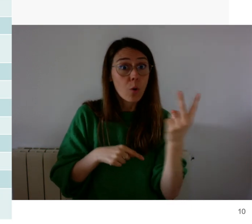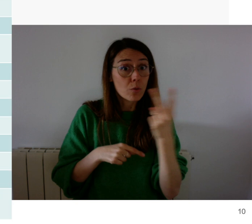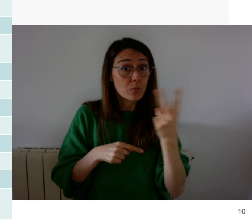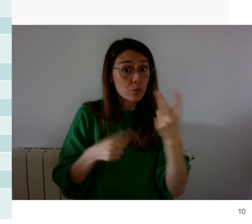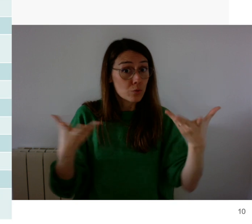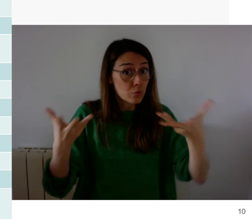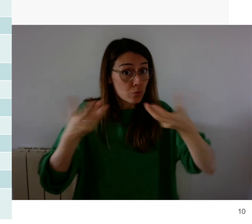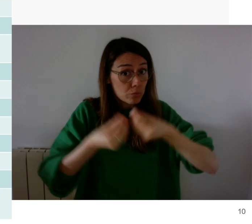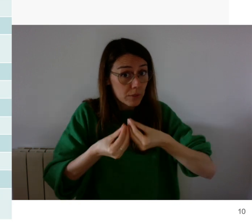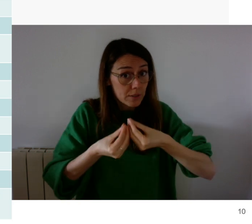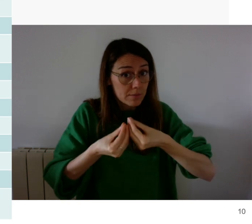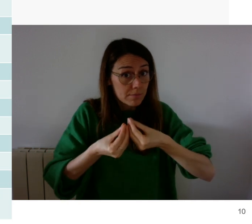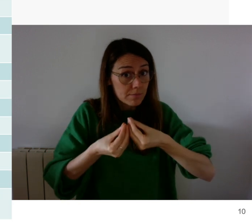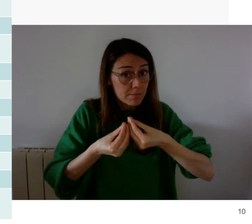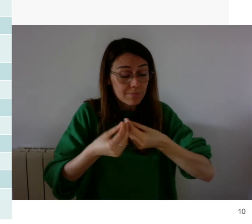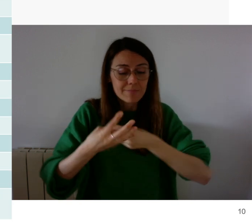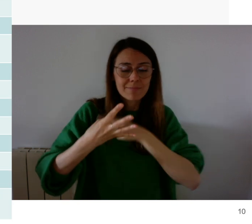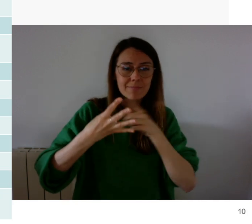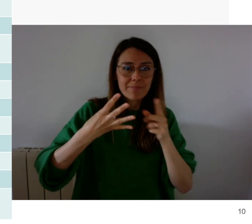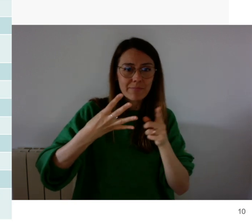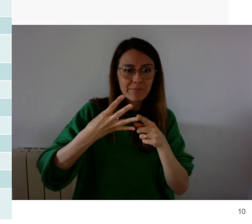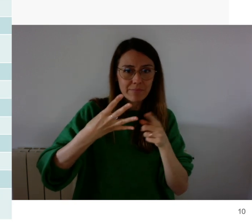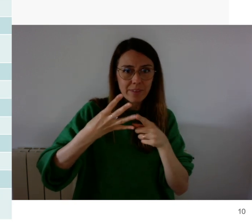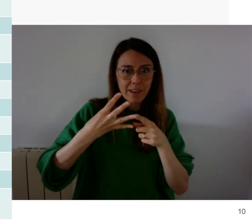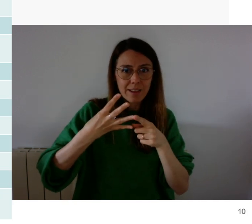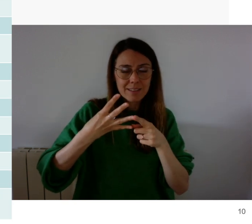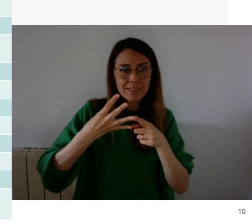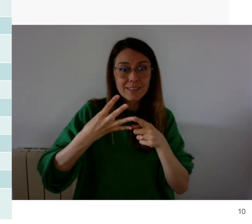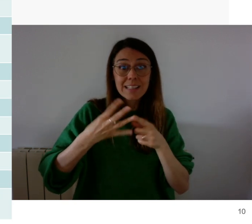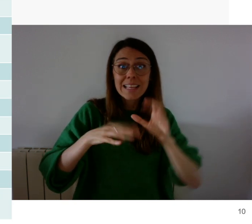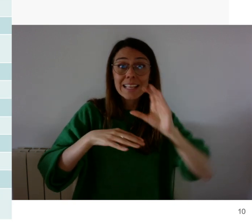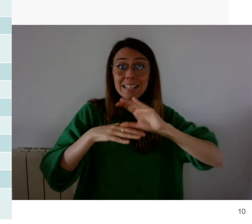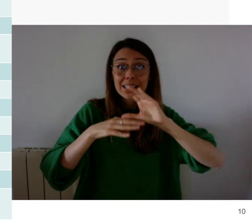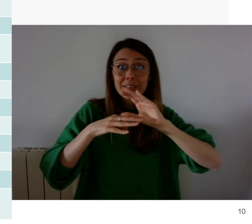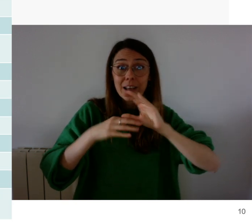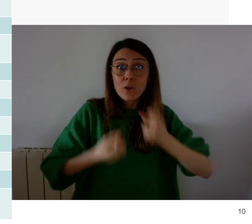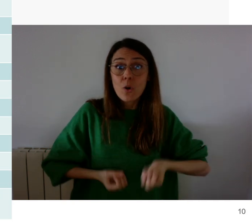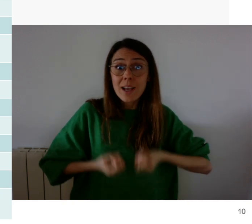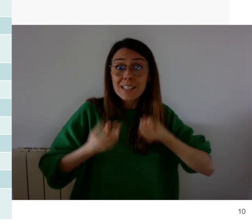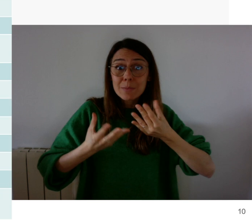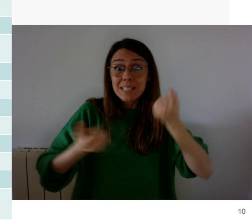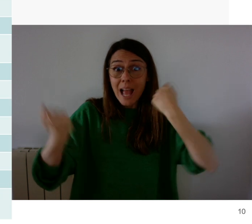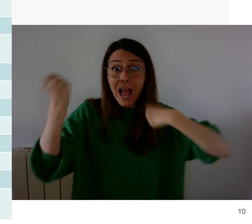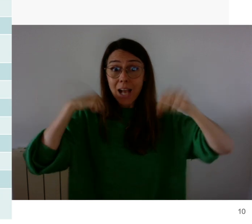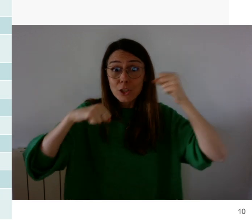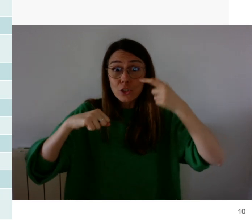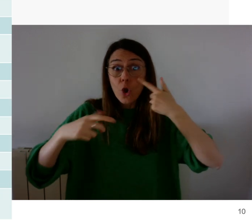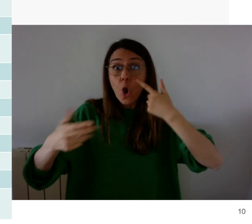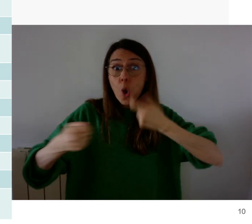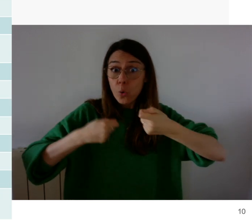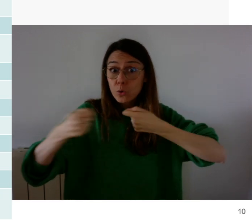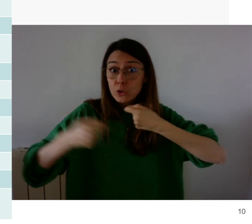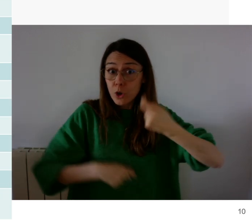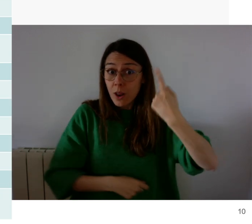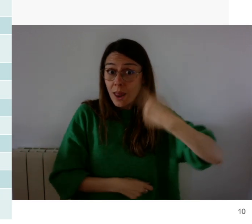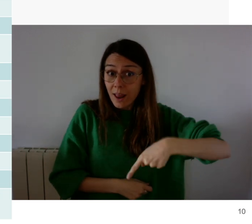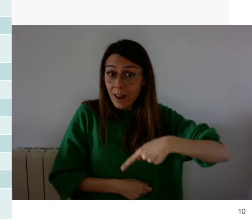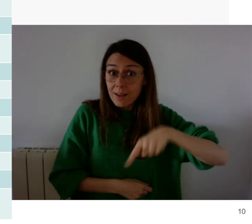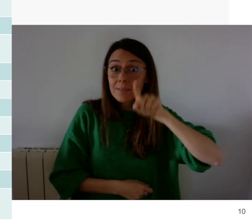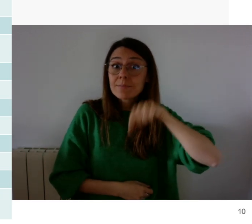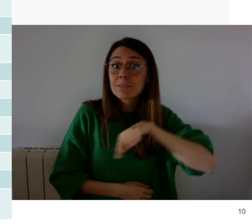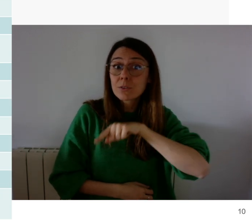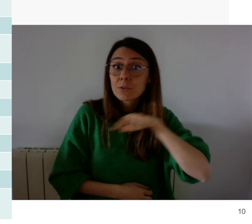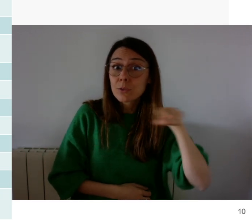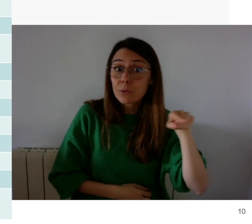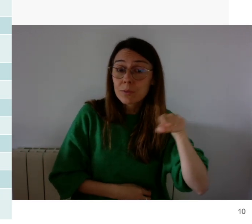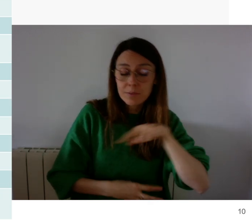different variants of them. Whether the classifier was expressing only manner, only